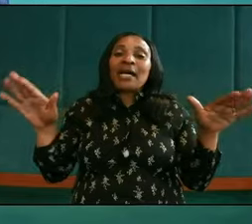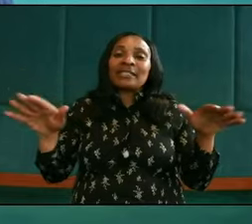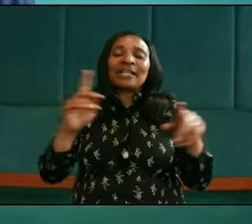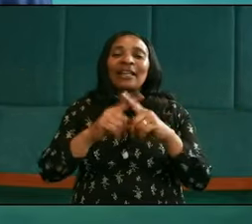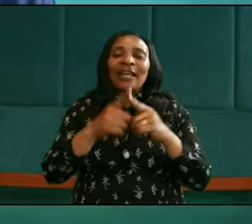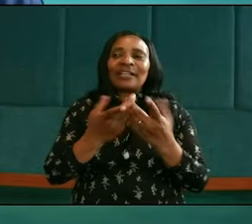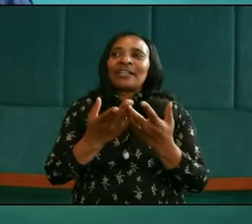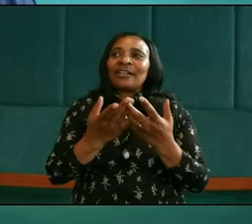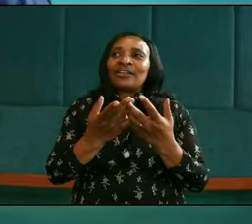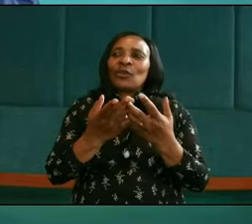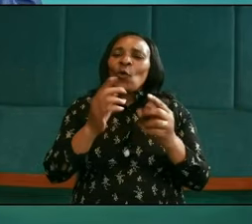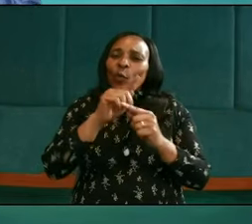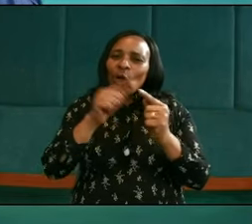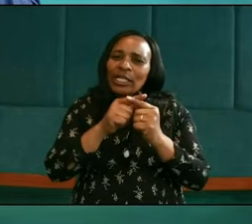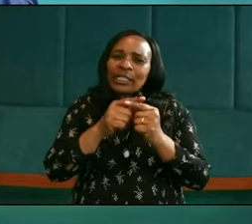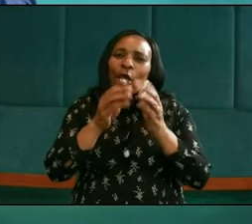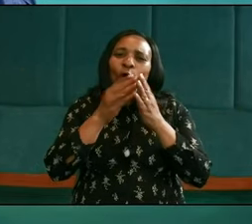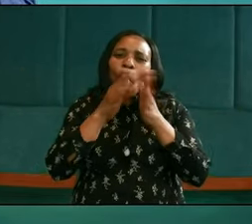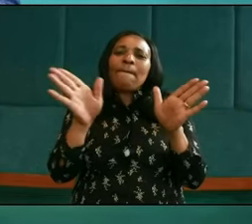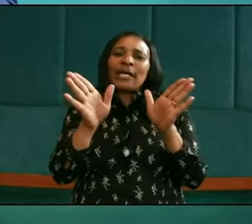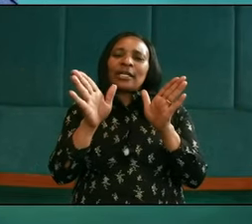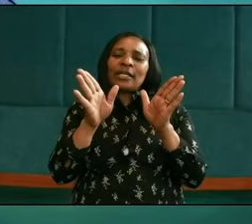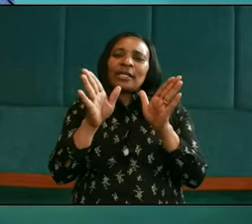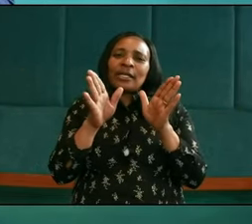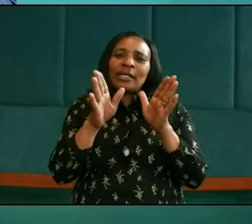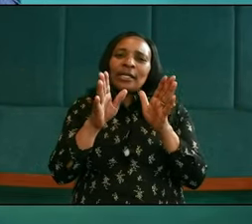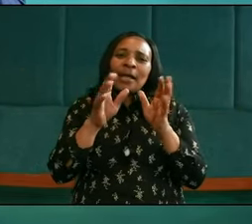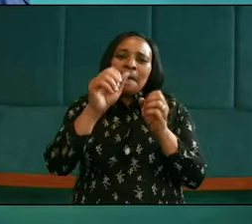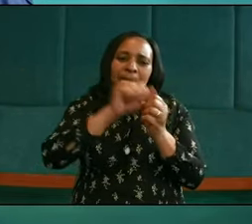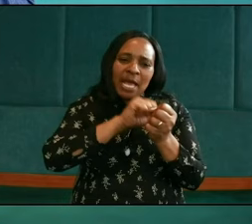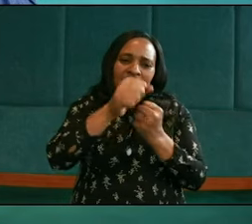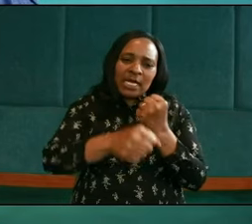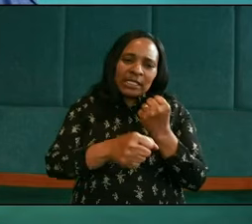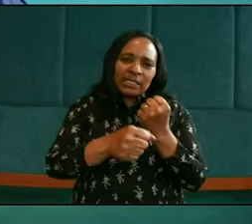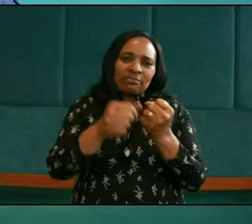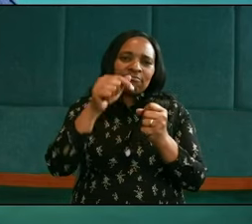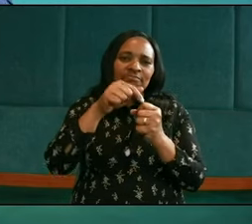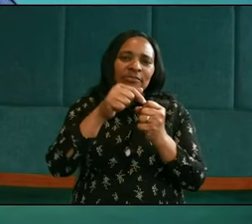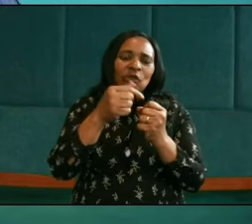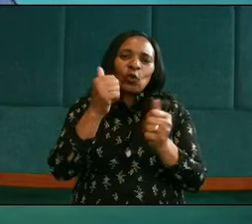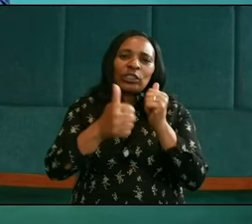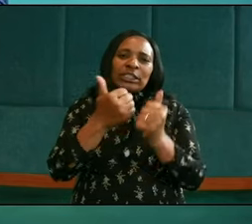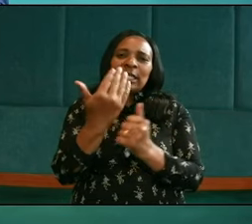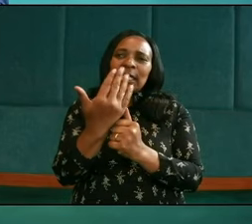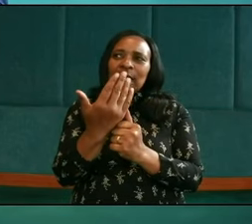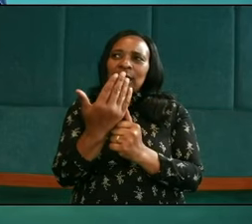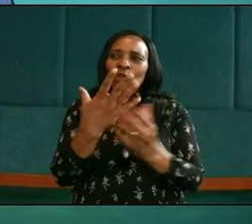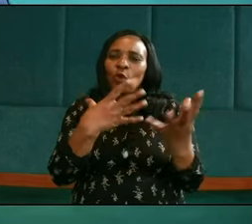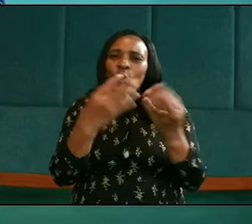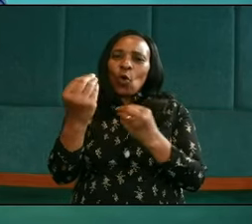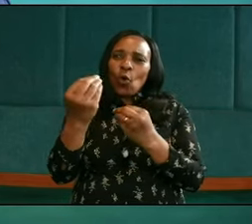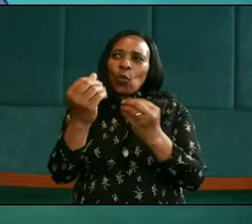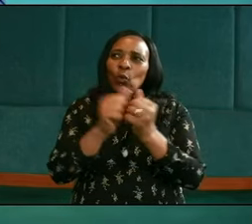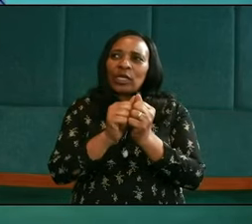is when they open up a maize cob, which is green, you go there with